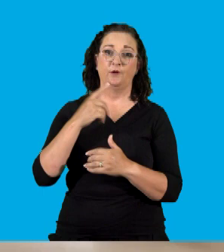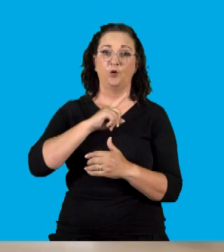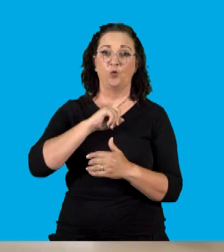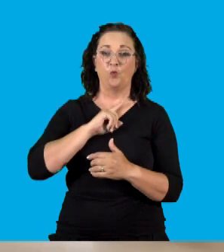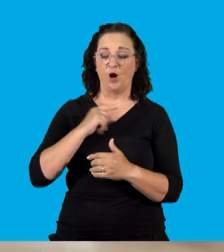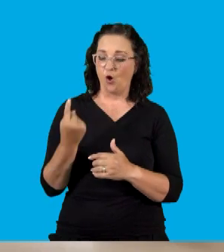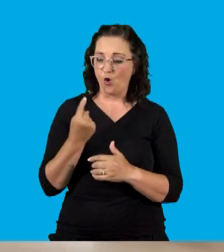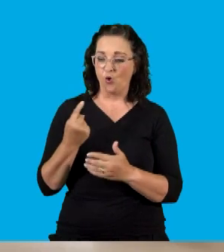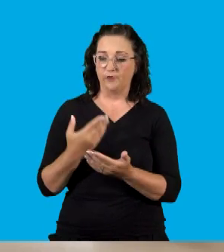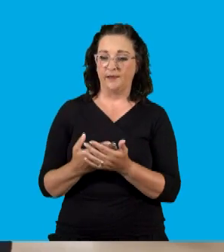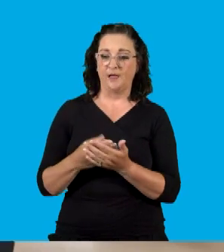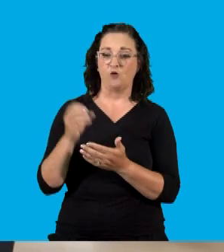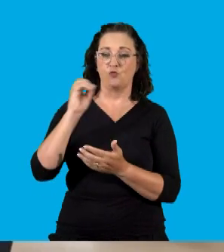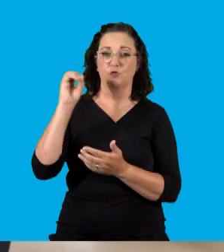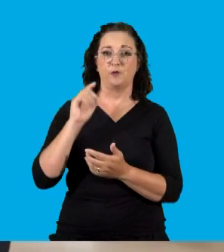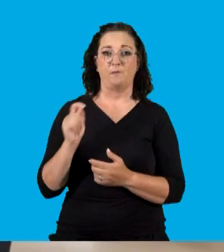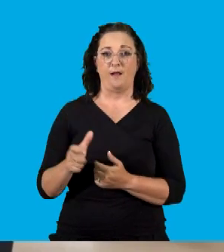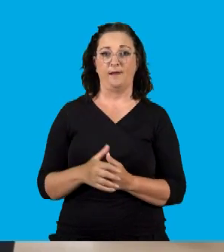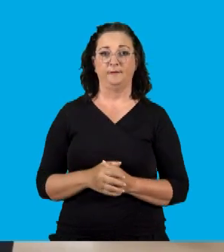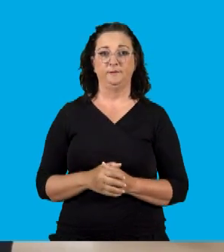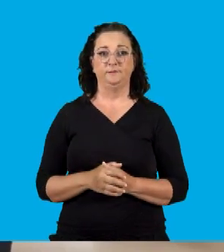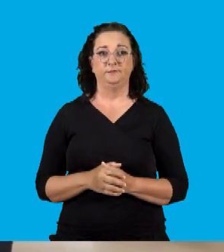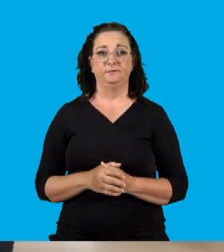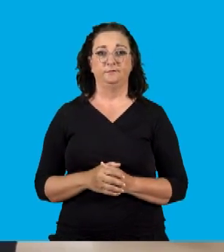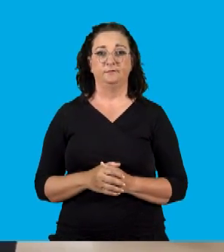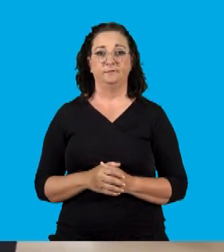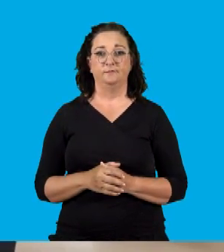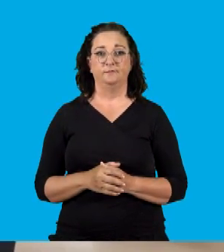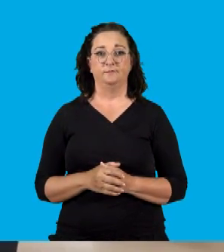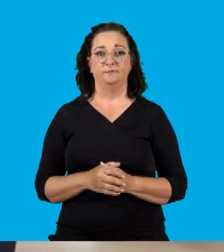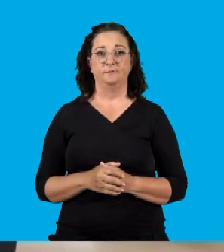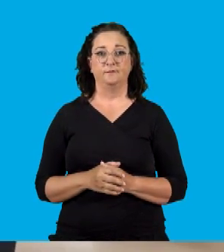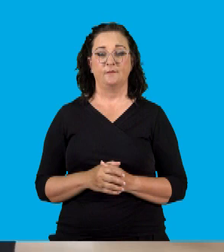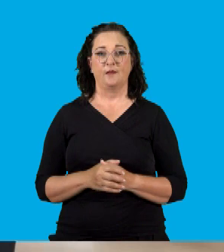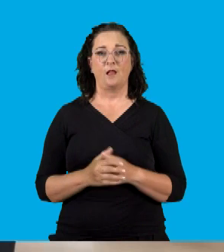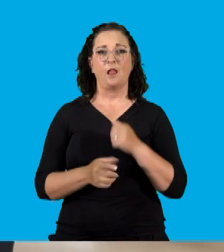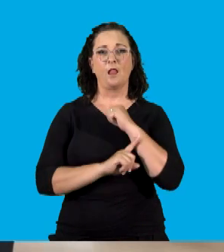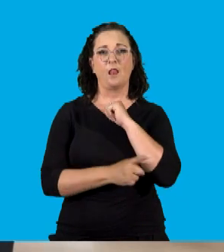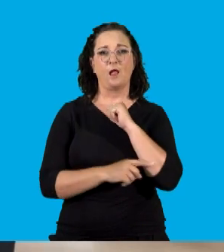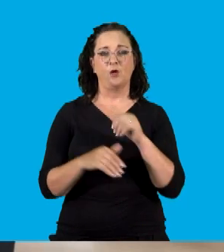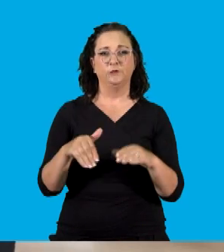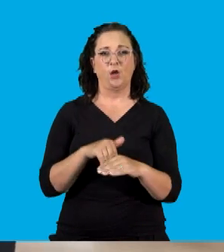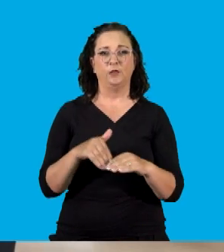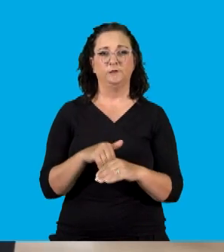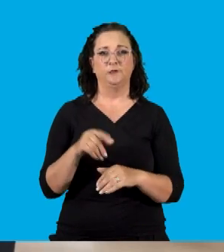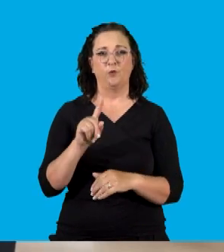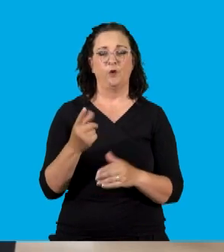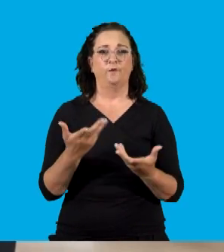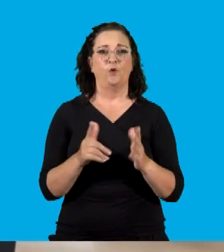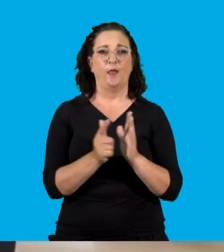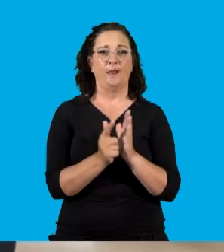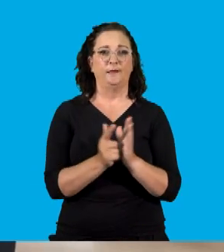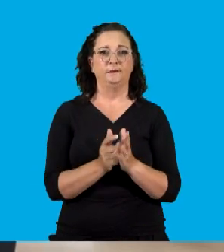who buy only the original ones. Now let's move on to our last concept of